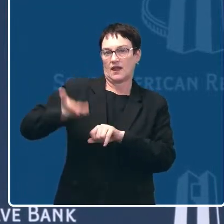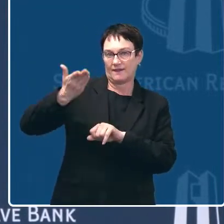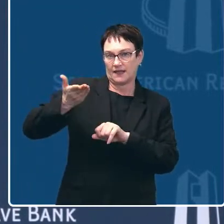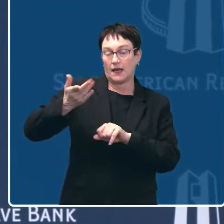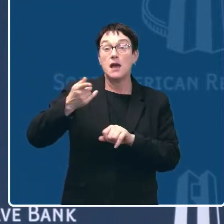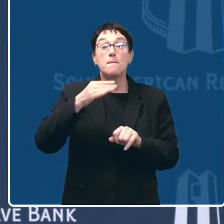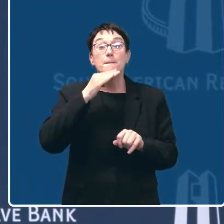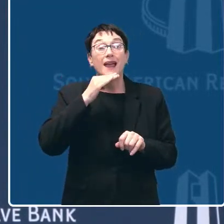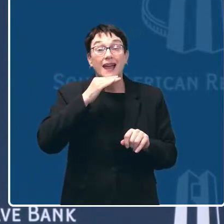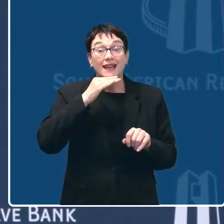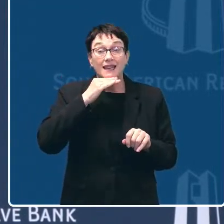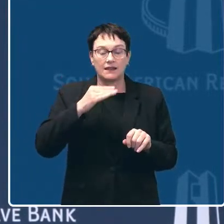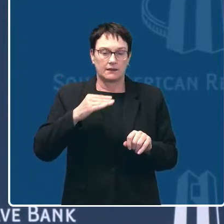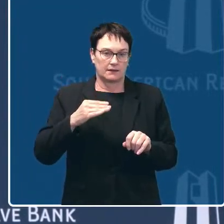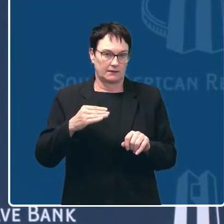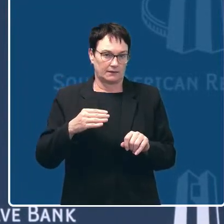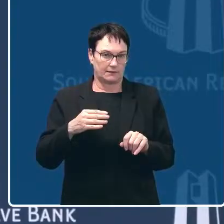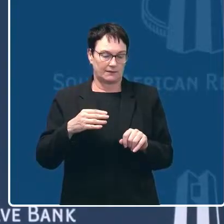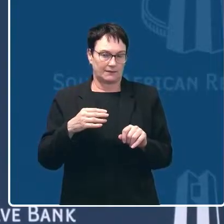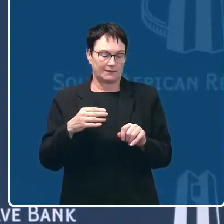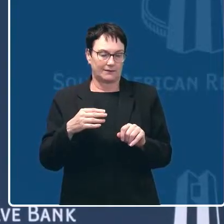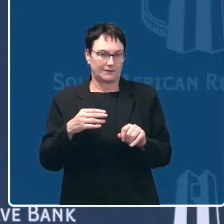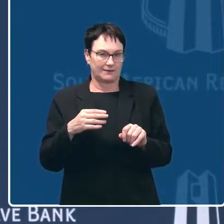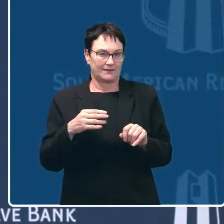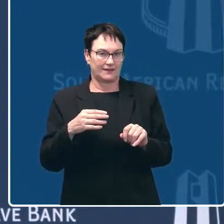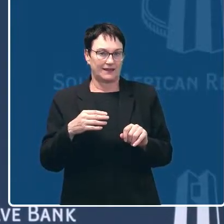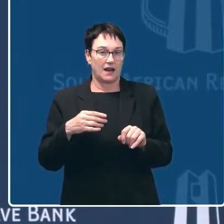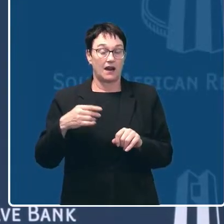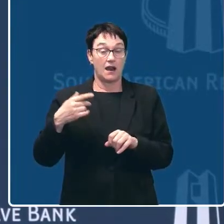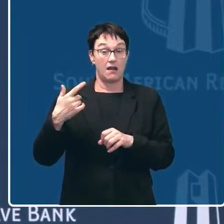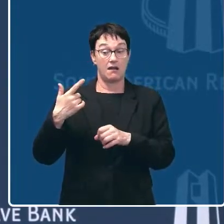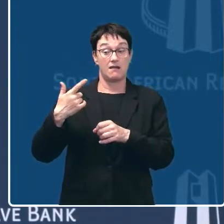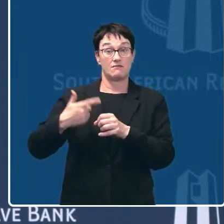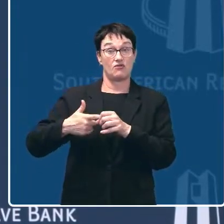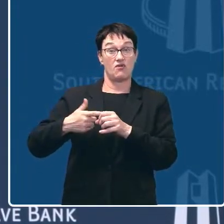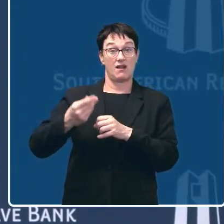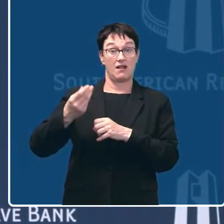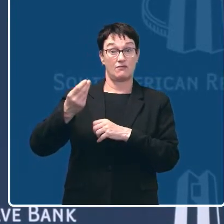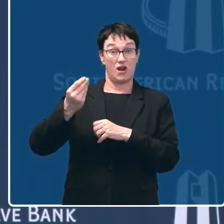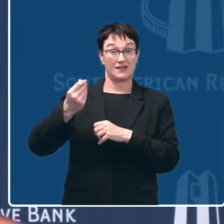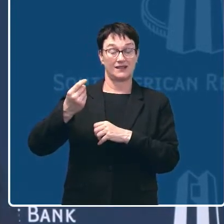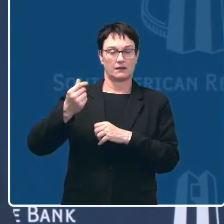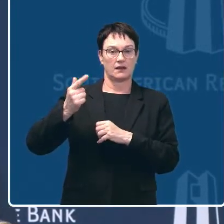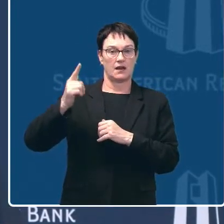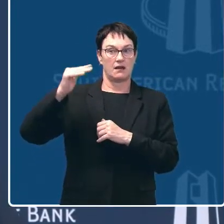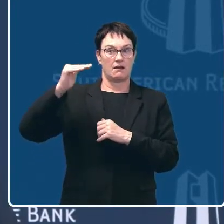meant that it slows down fuel price disinflation.